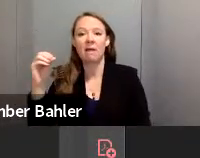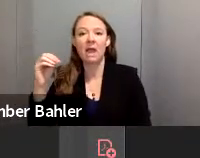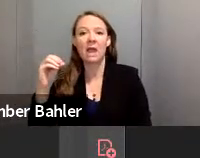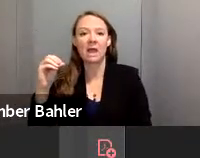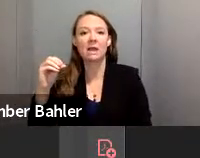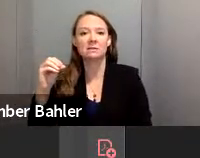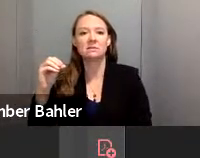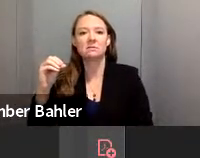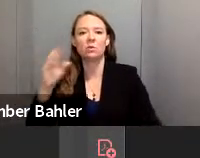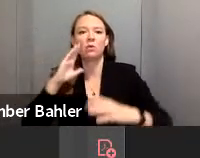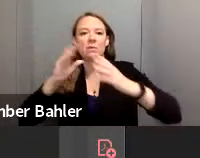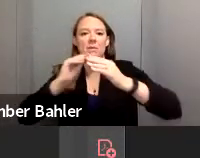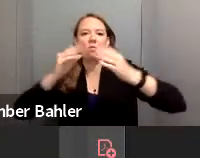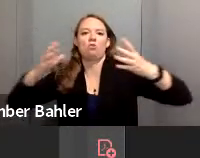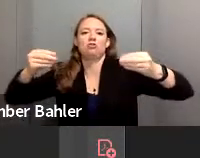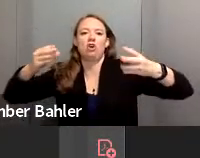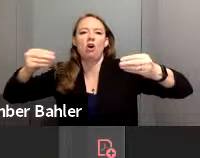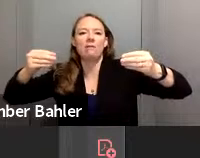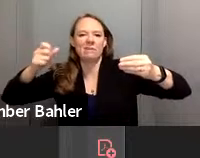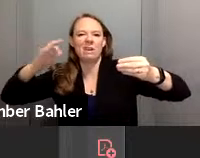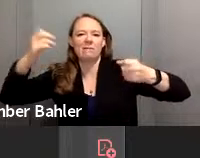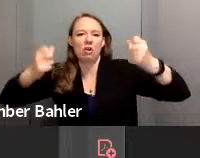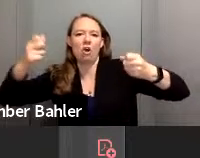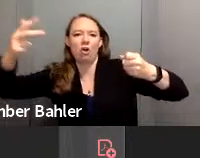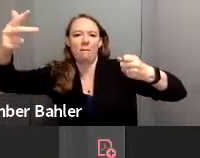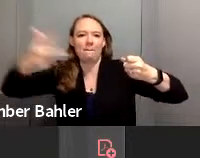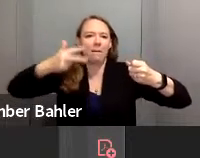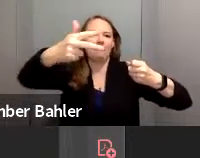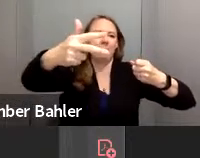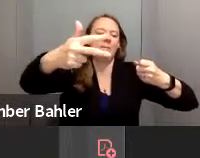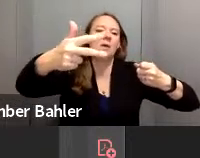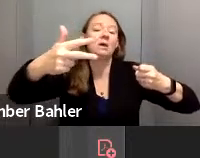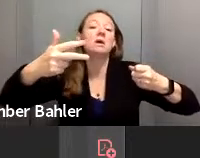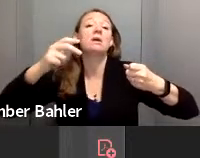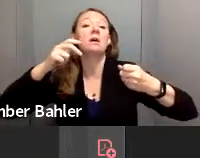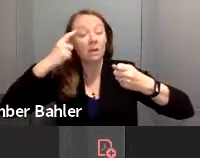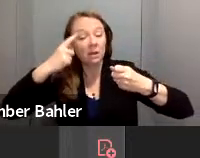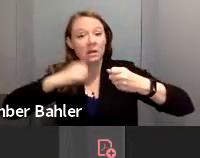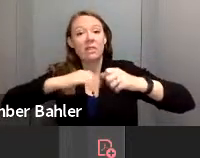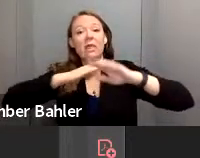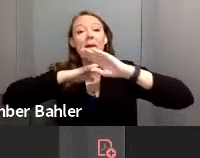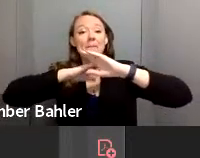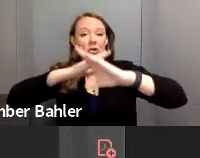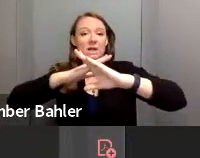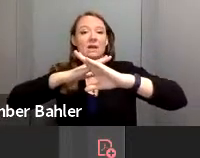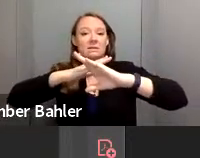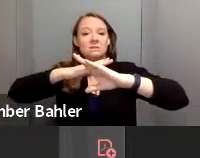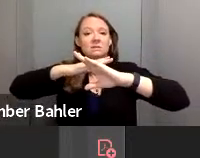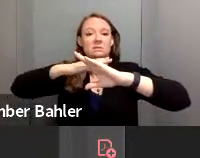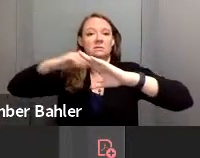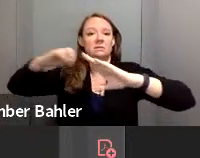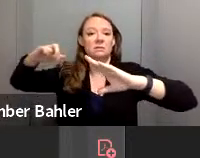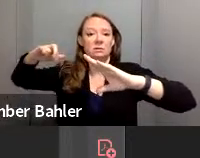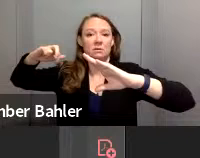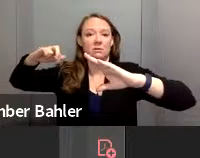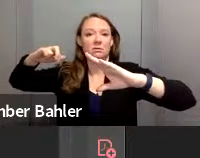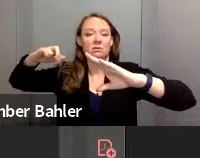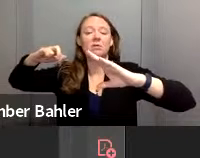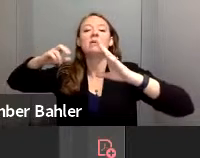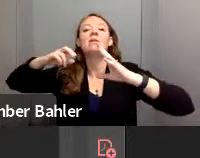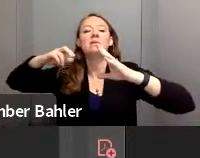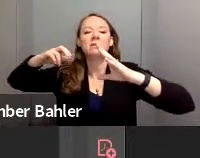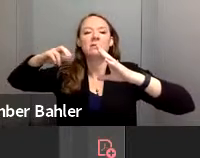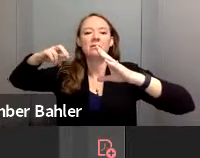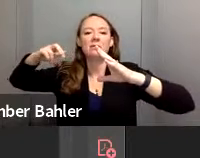they hit that attenuator. What that also does is that protects our pedestrians that are in the crosswalk, which